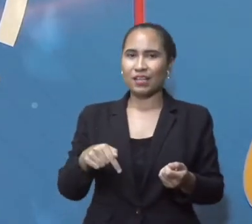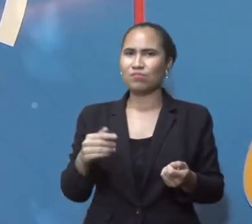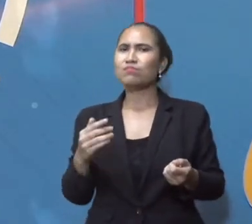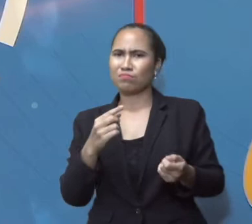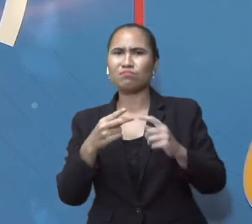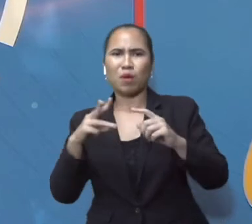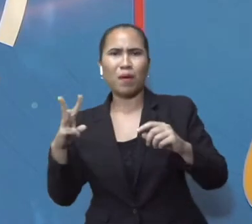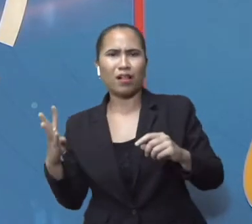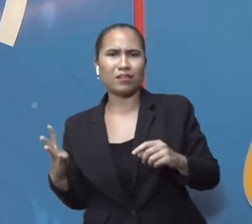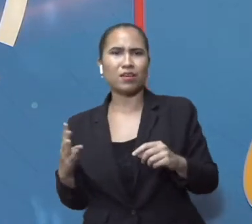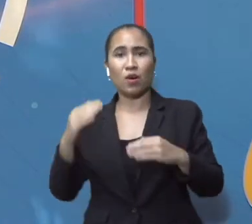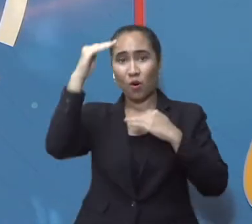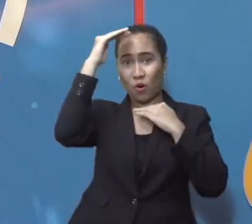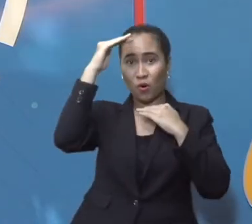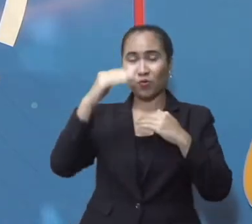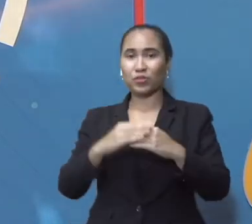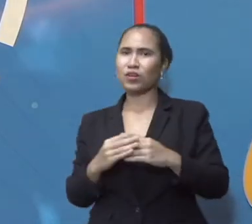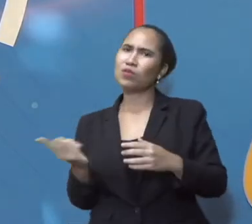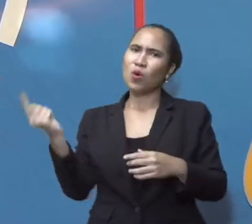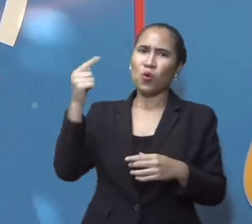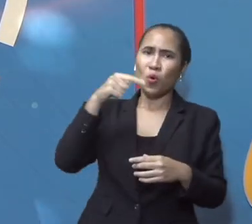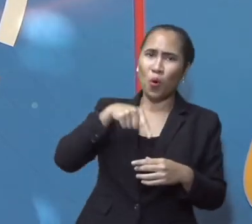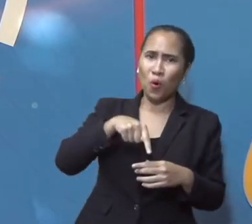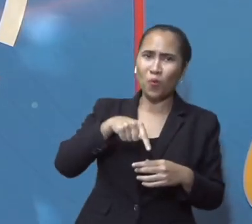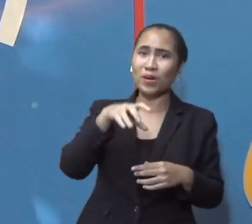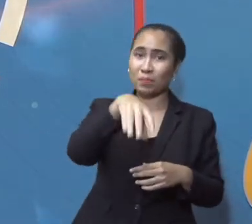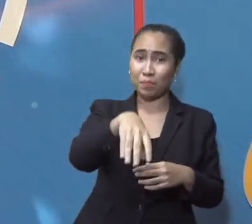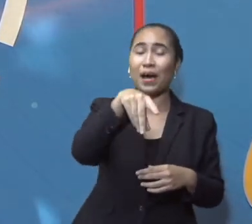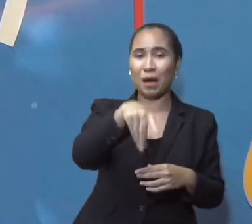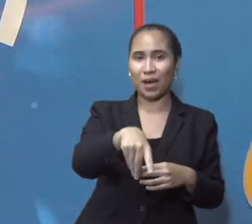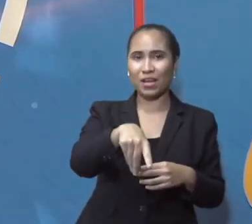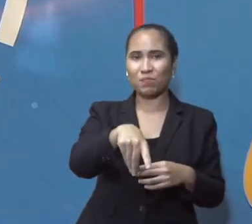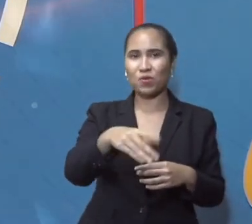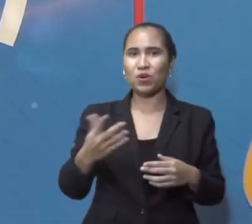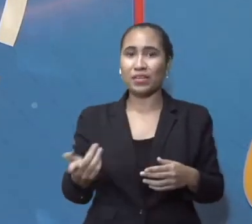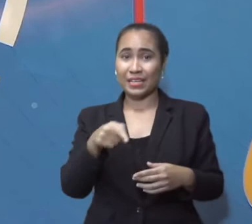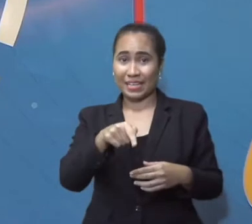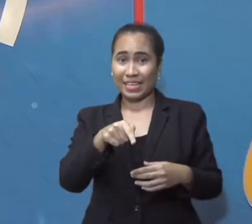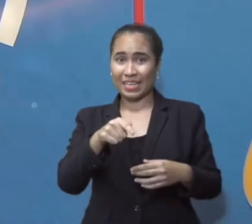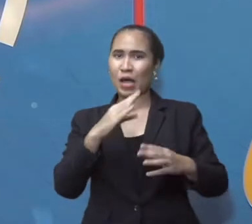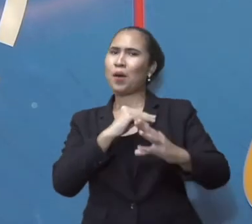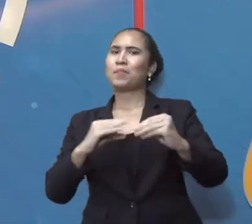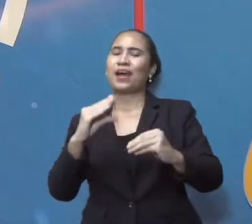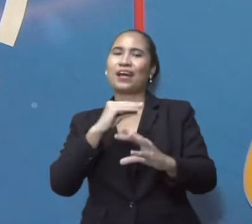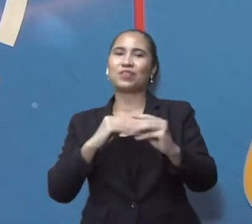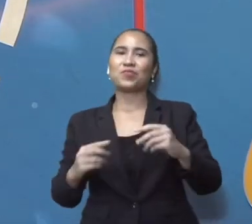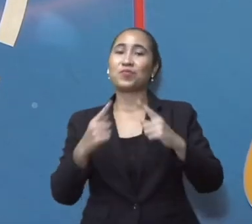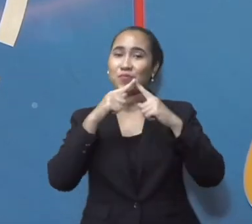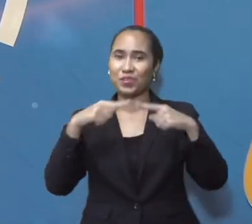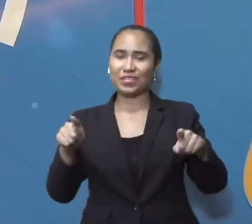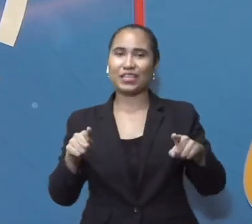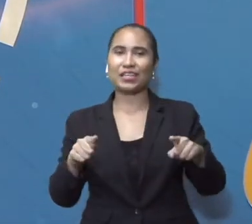heads of state and dignitaries are making their way to the capital city, where they are here to discuss several matters